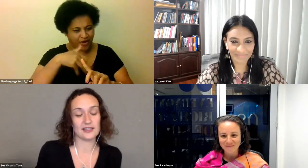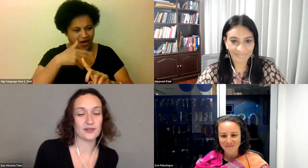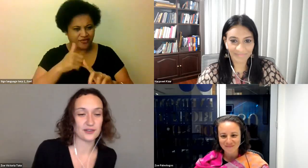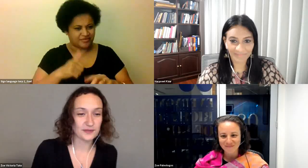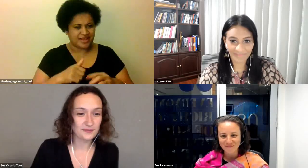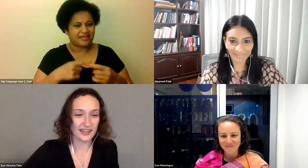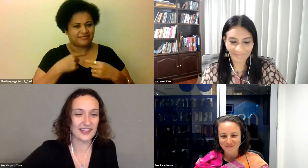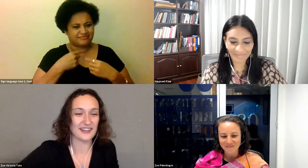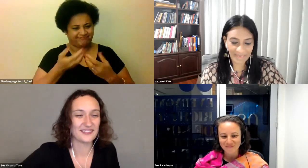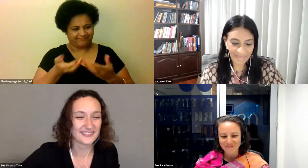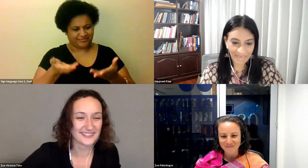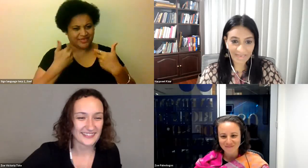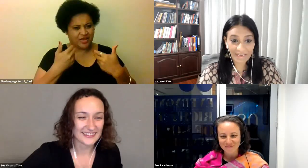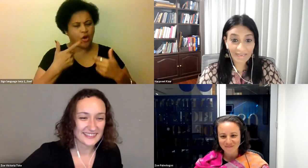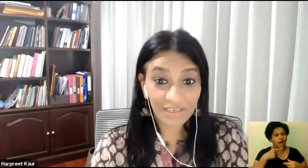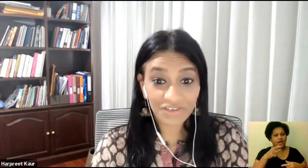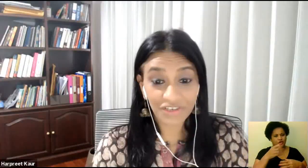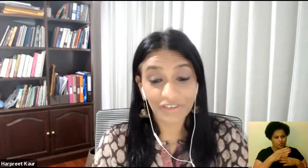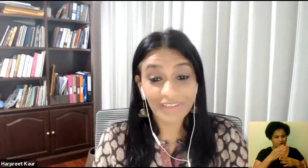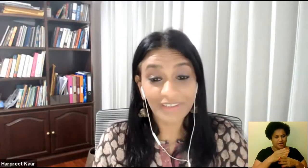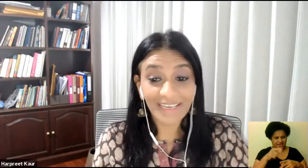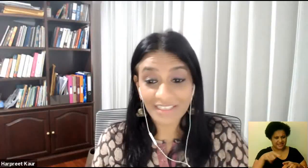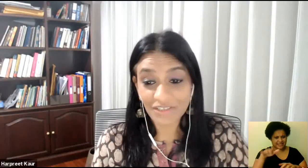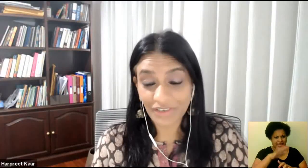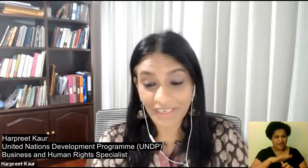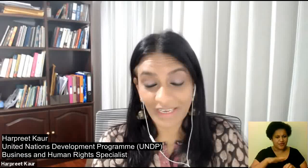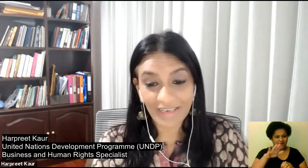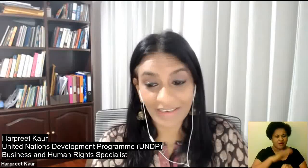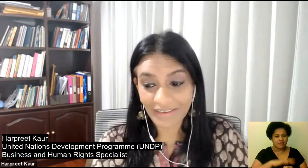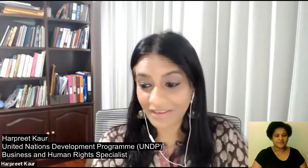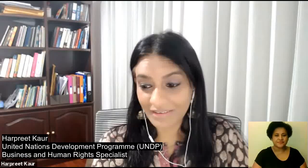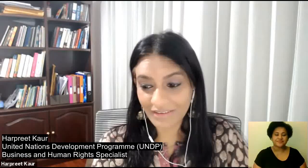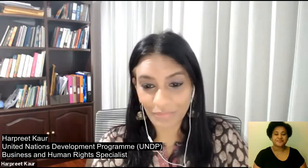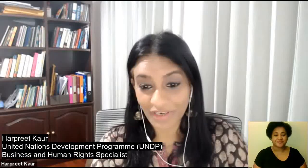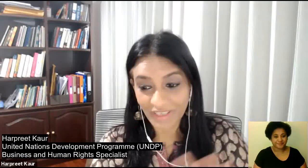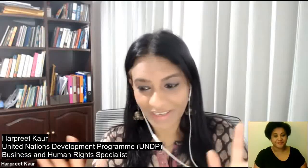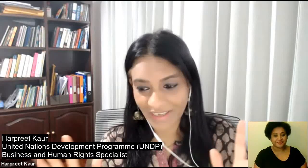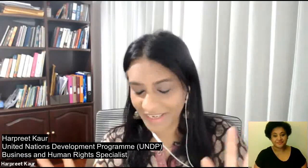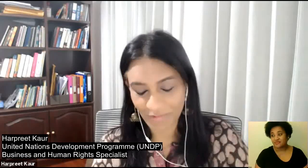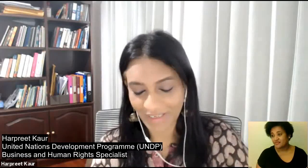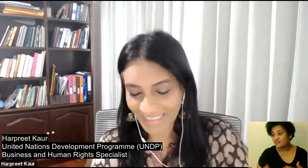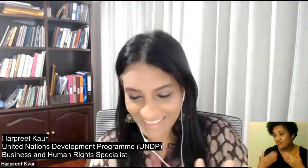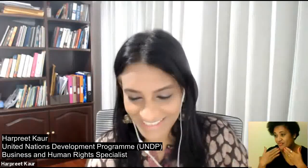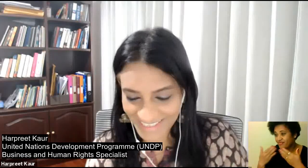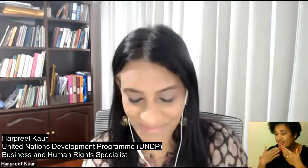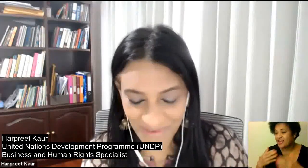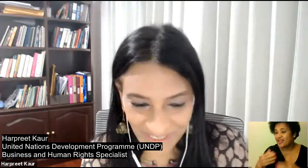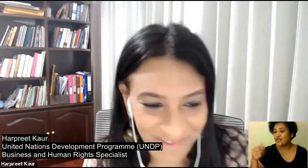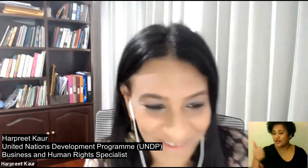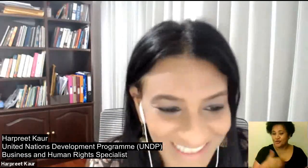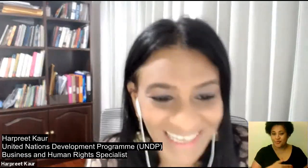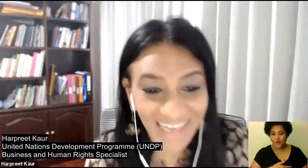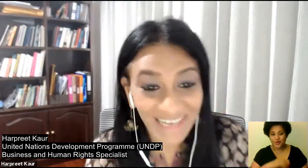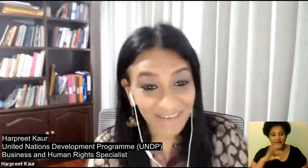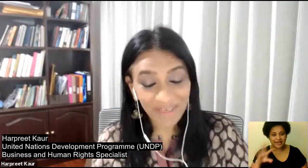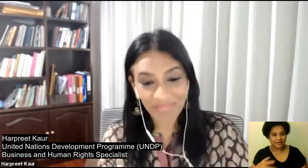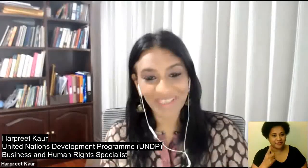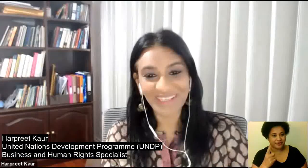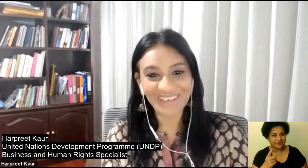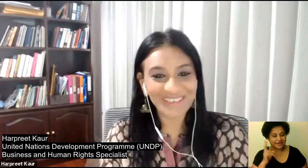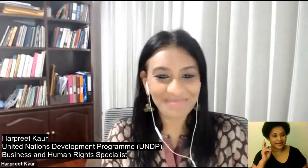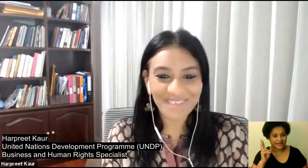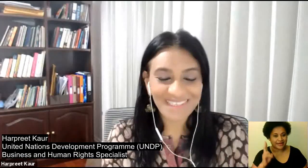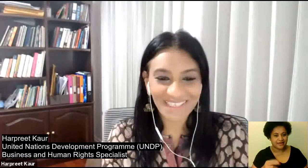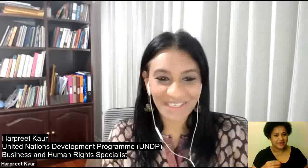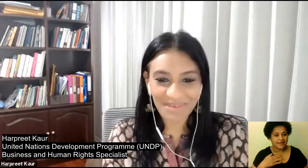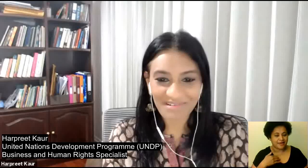in this field. Thank you. Sure. Thanks, Zoe. And good morning again, everyone. At least this is morning for us. I'm Harpreet